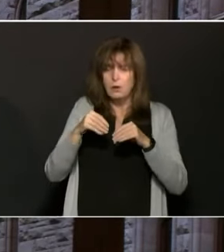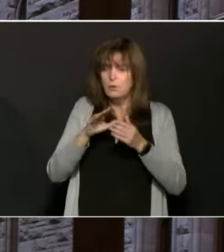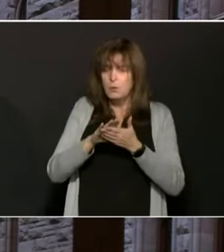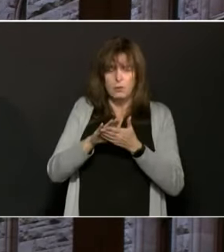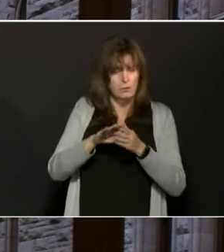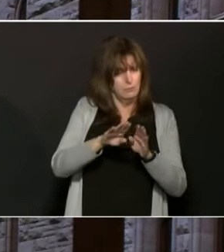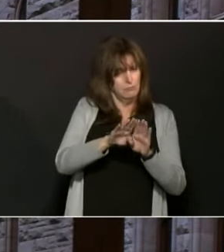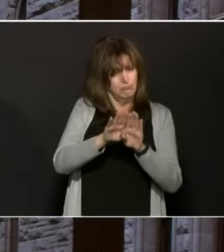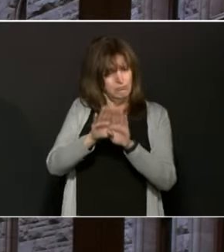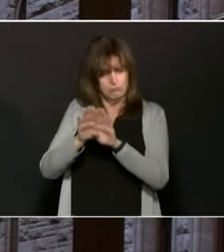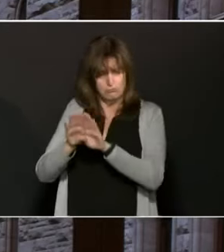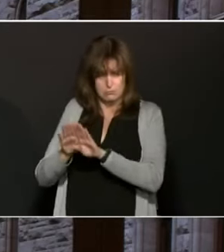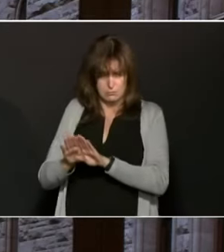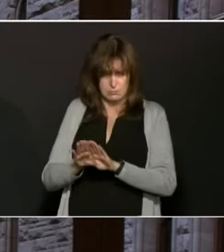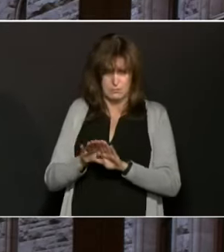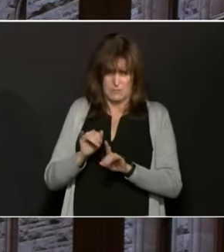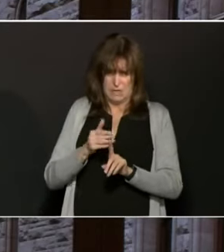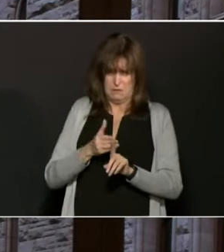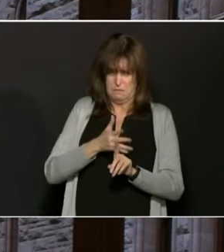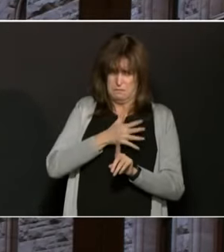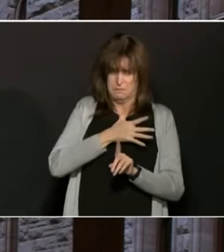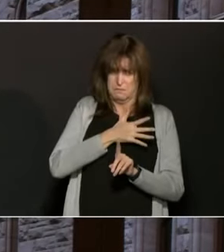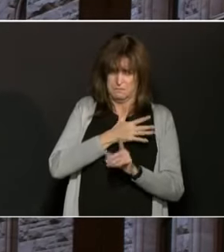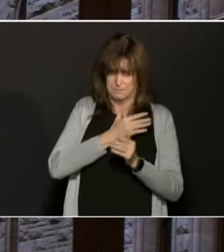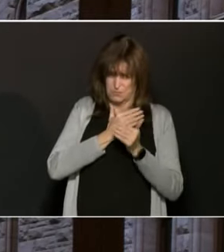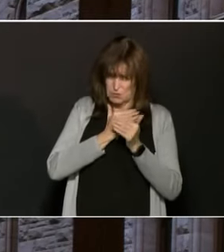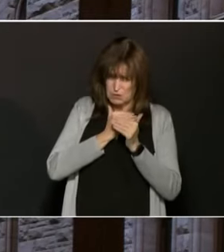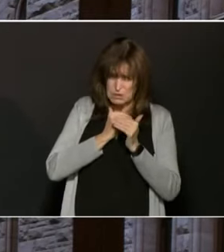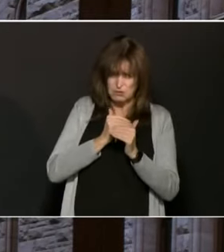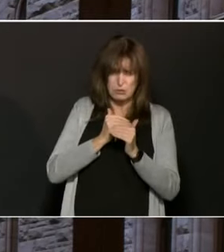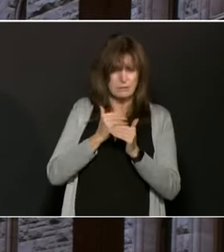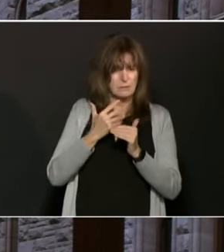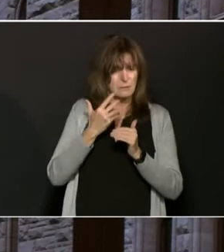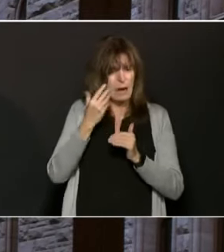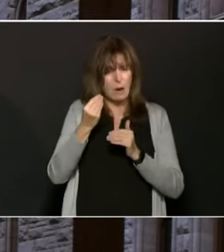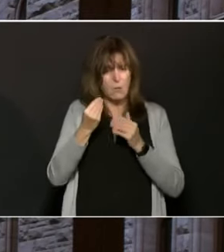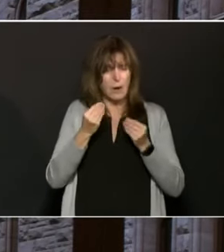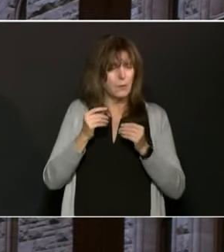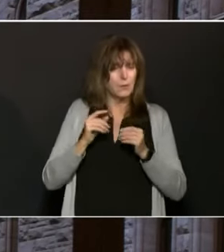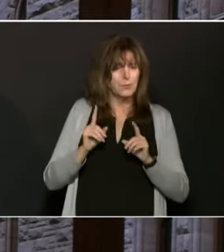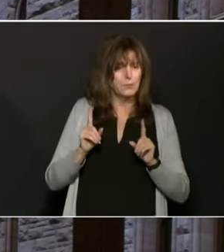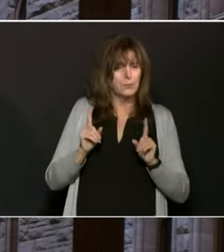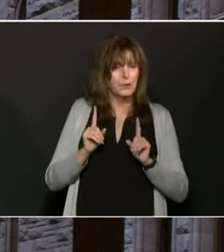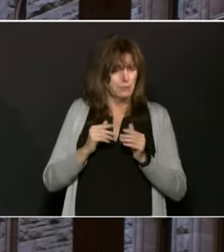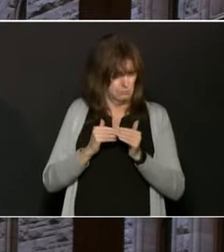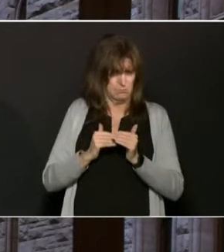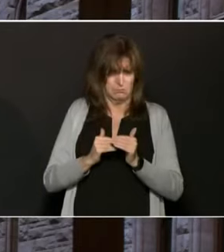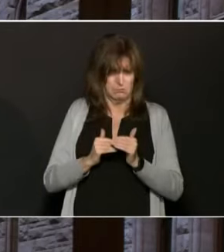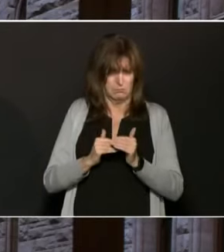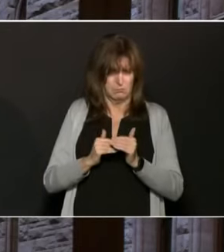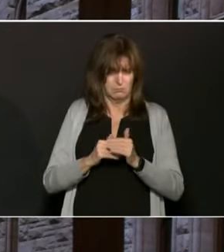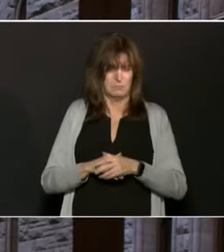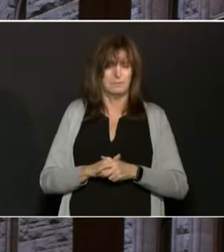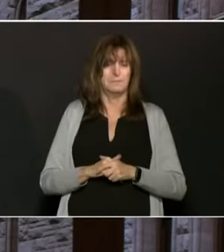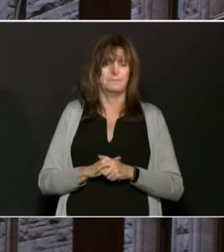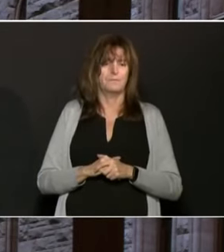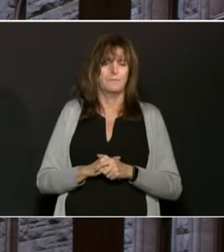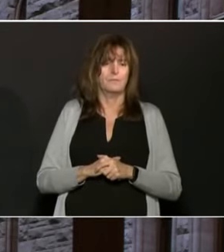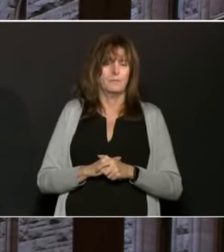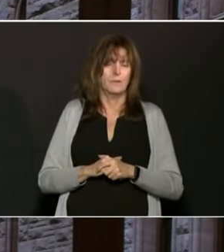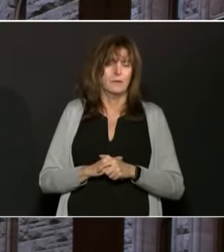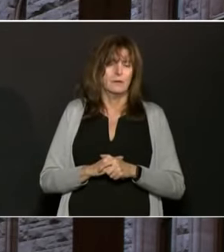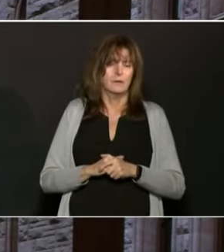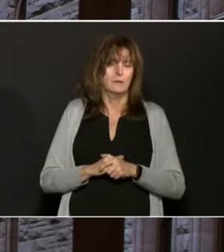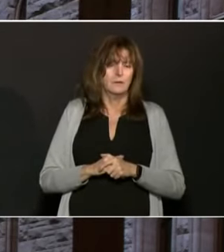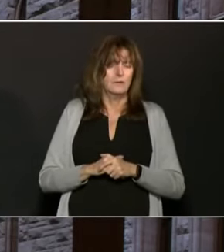And the limitation of going out to a number of things was really minimal at that time. And so this time we've attempted,